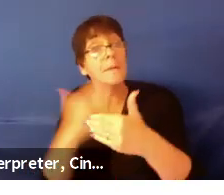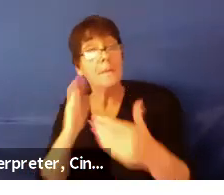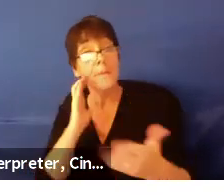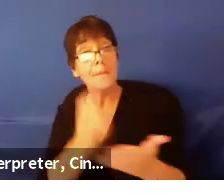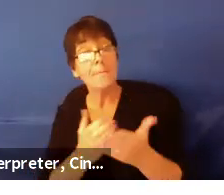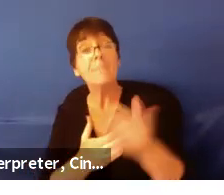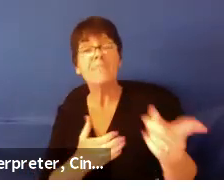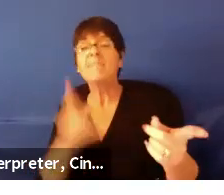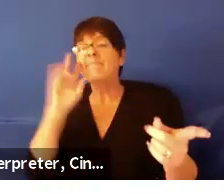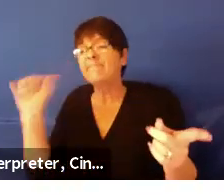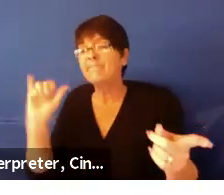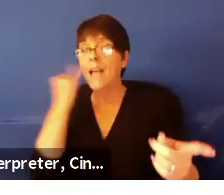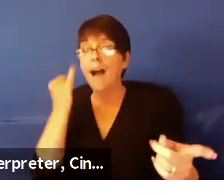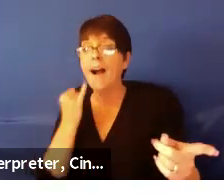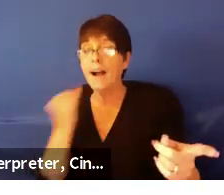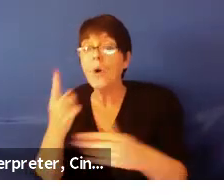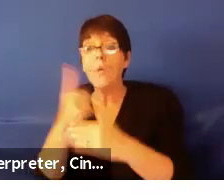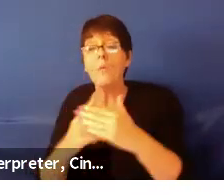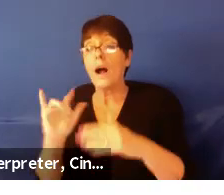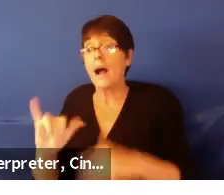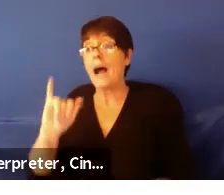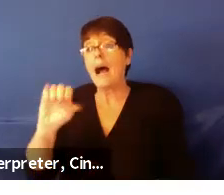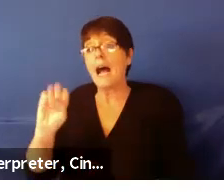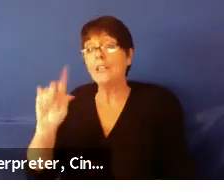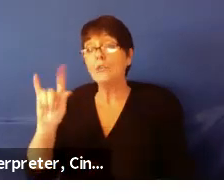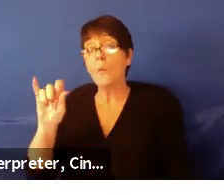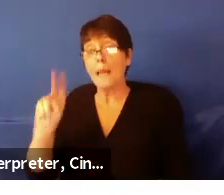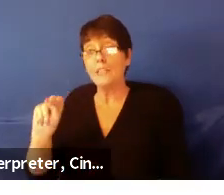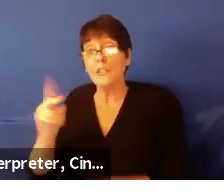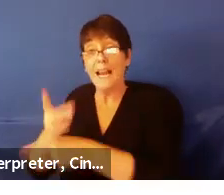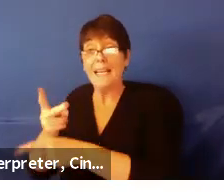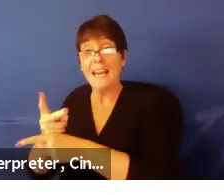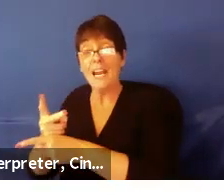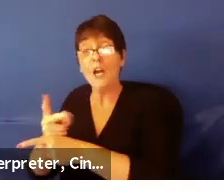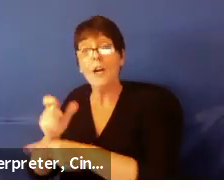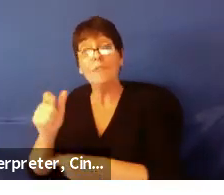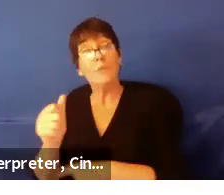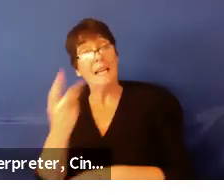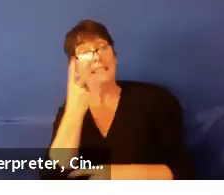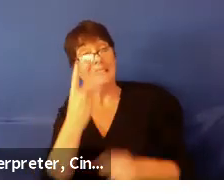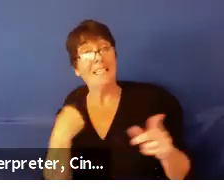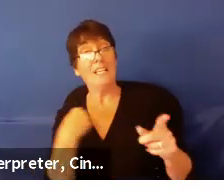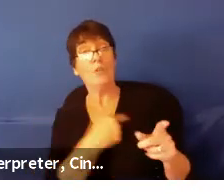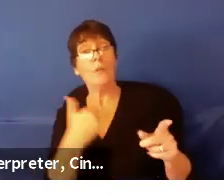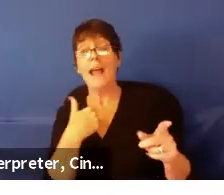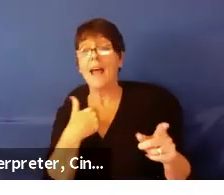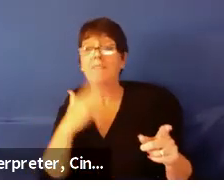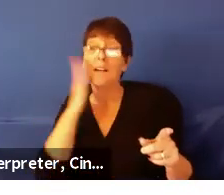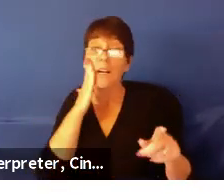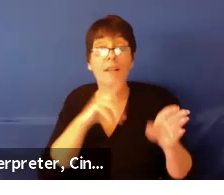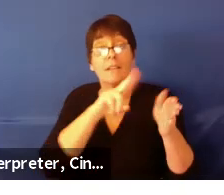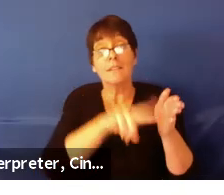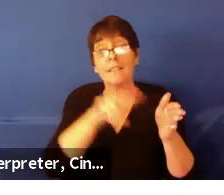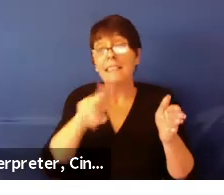is a picture of the isolation care area. As you can see, we have cots separated by